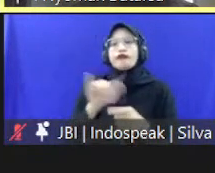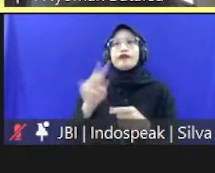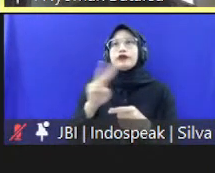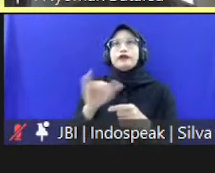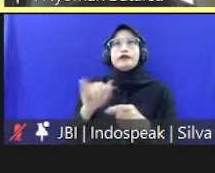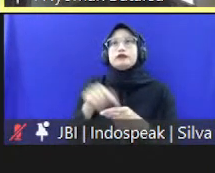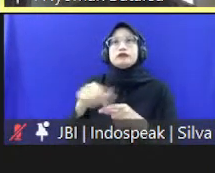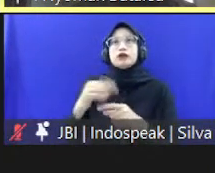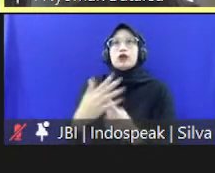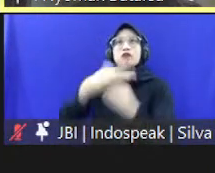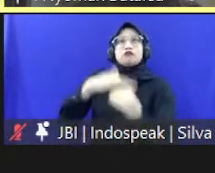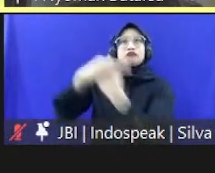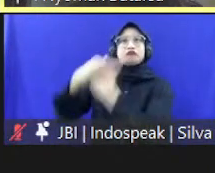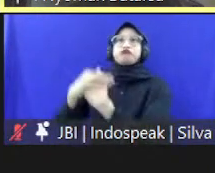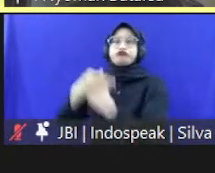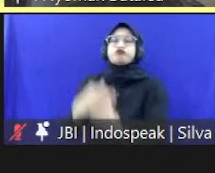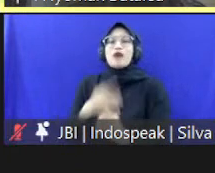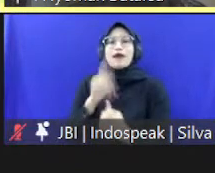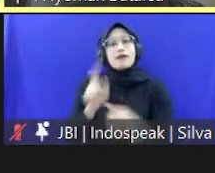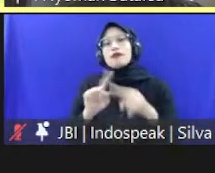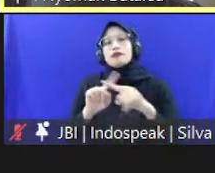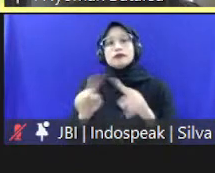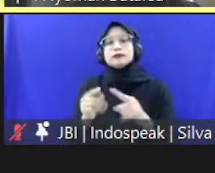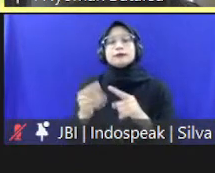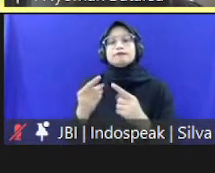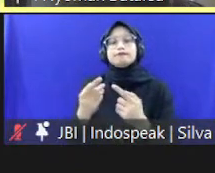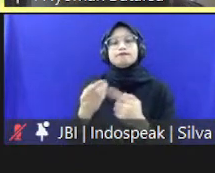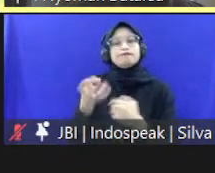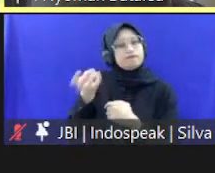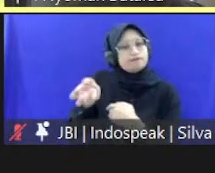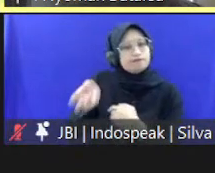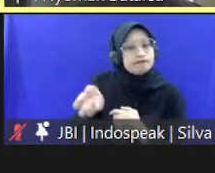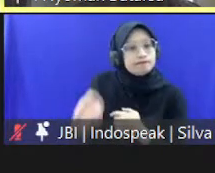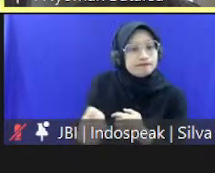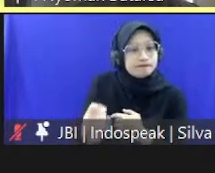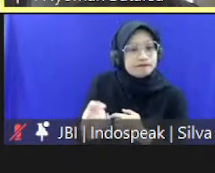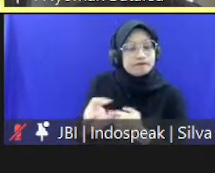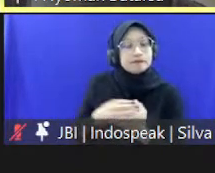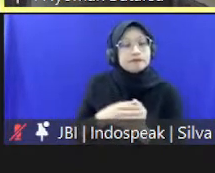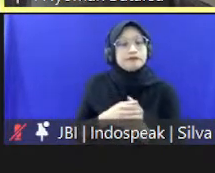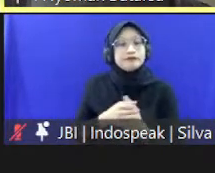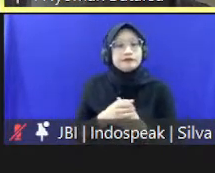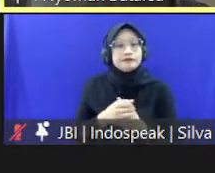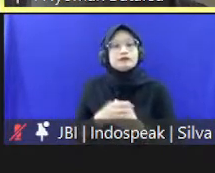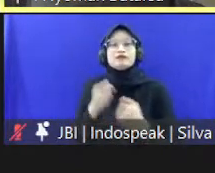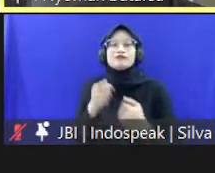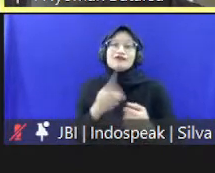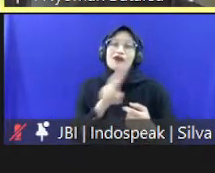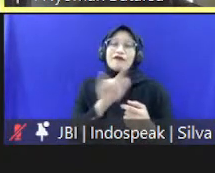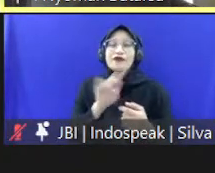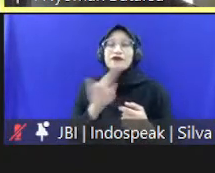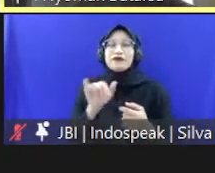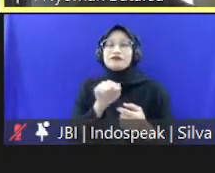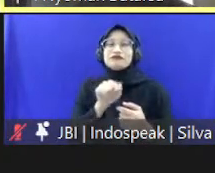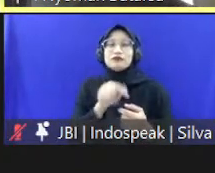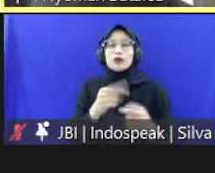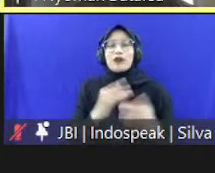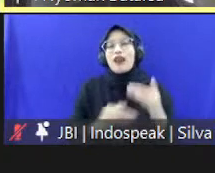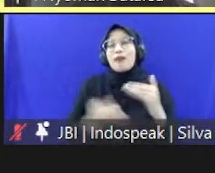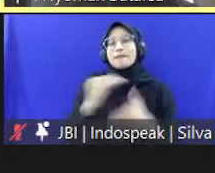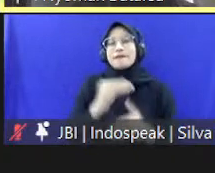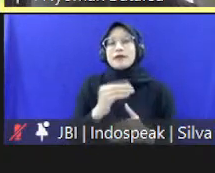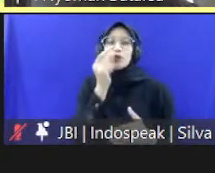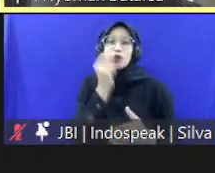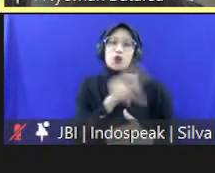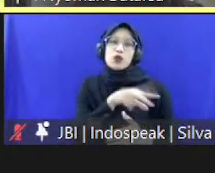These relatively put Fifi in a very fortunate position in comparison to Asana's. Asana narrative,